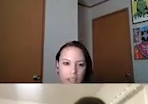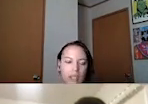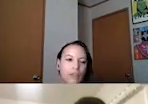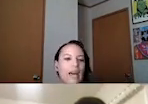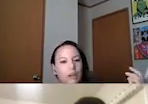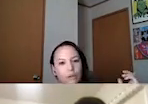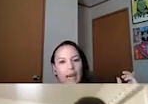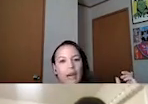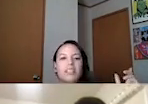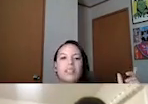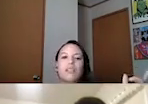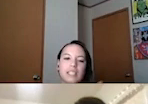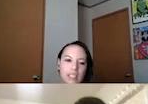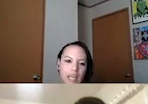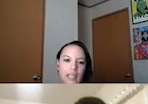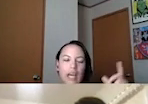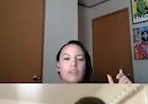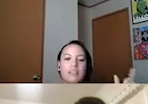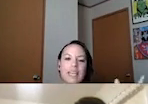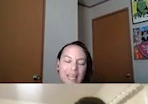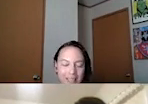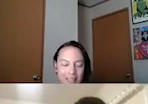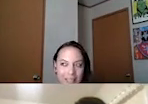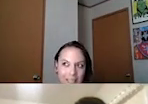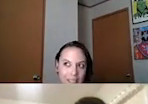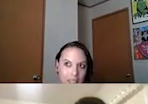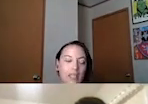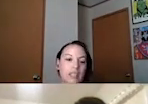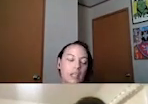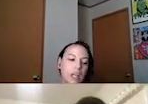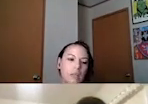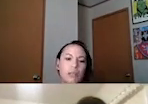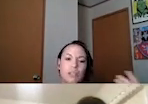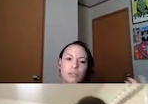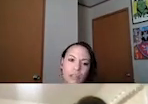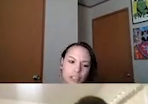community, how was community design, how was society